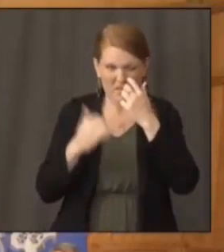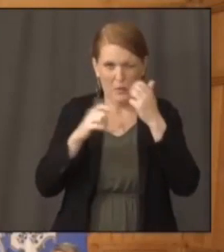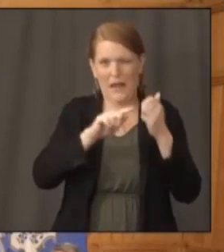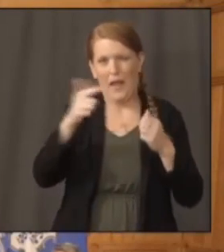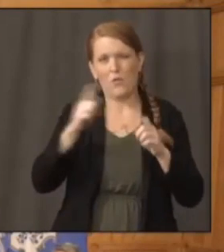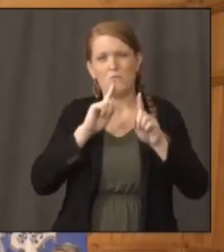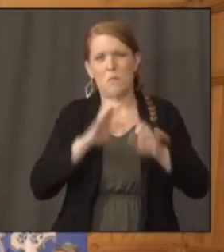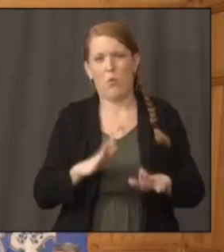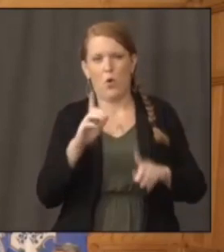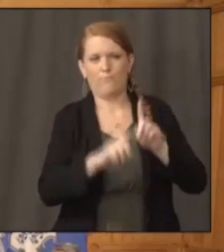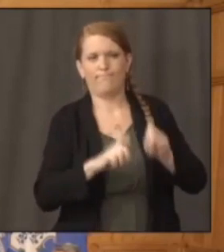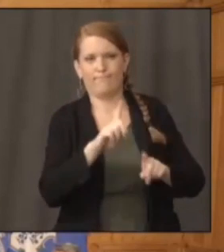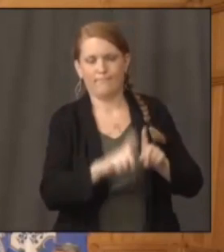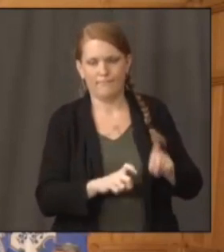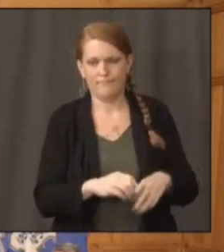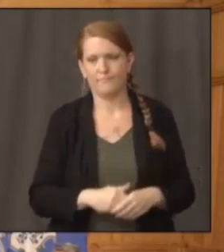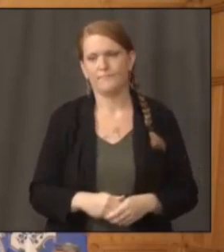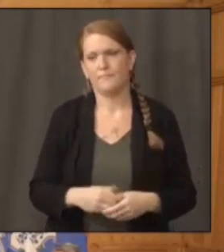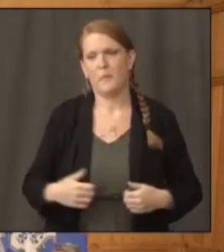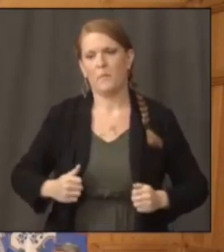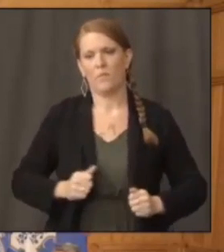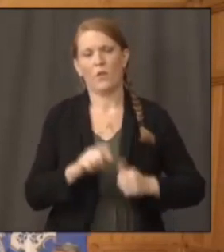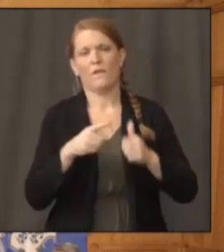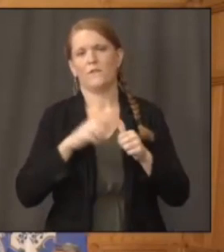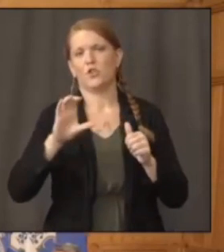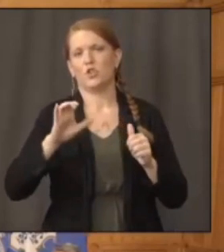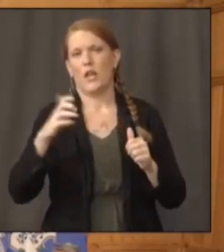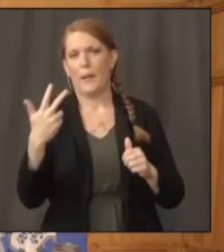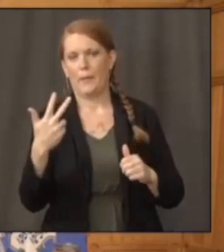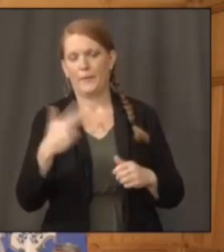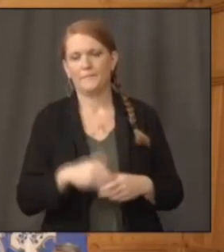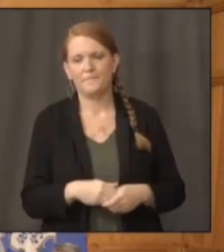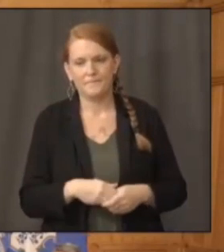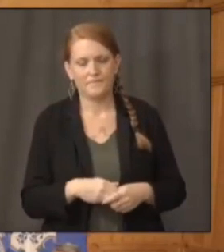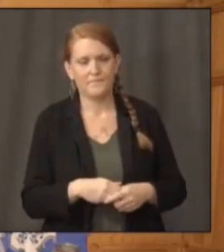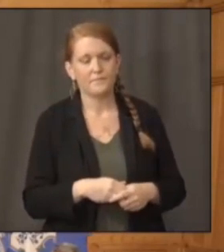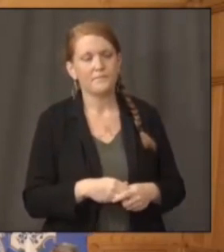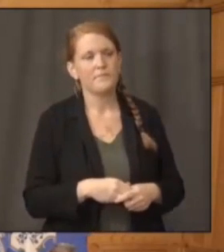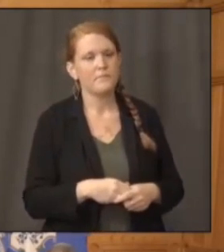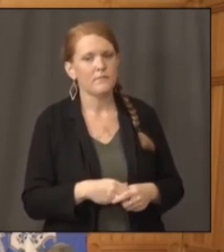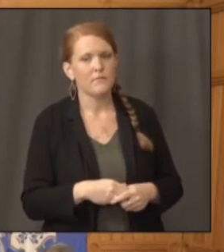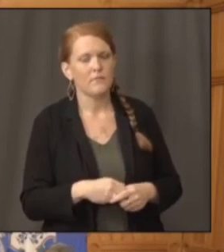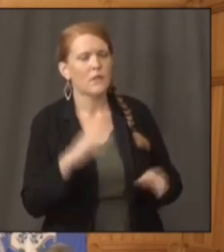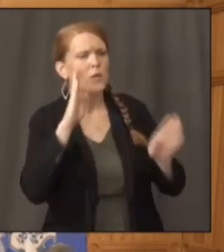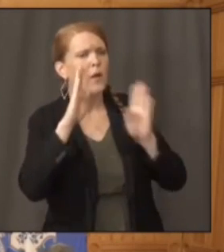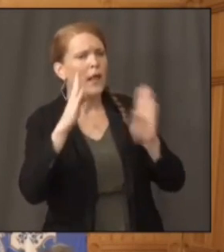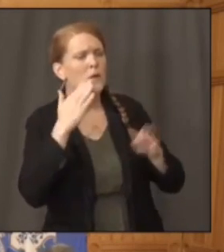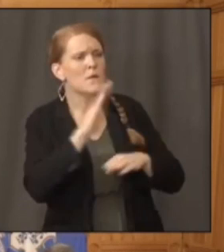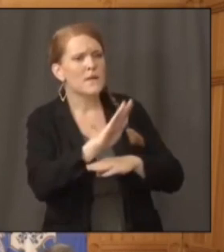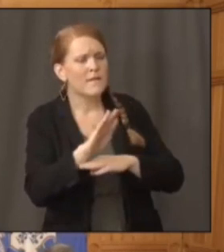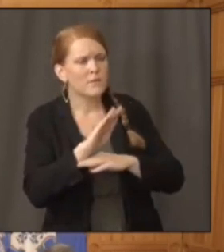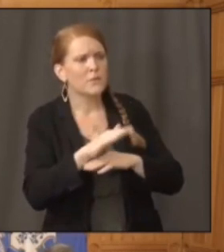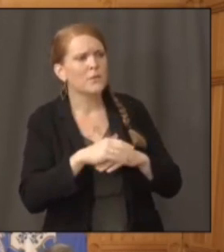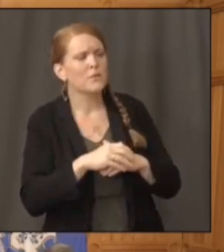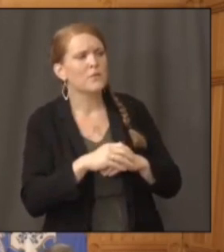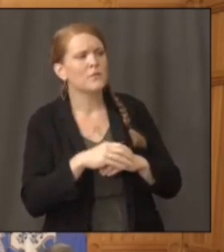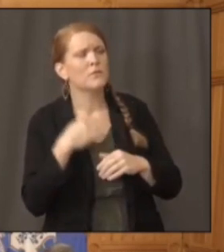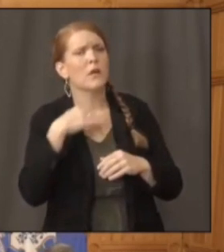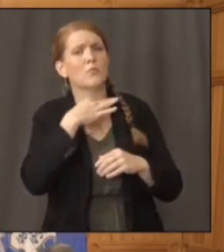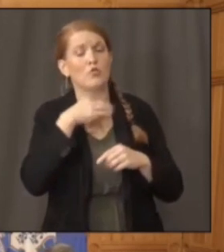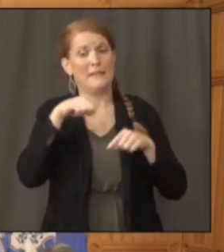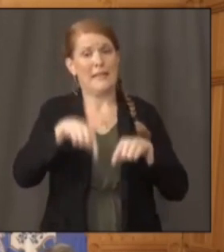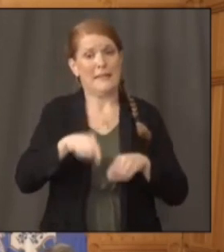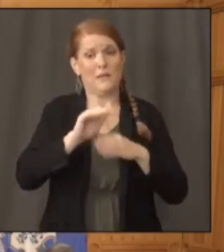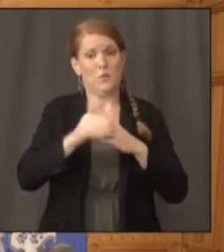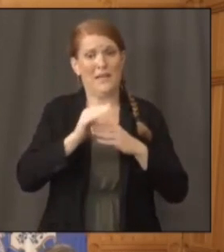3 Eyewitness News. Good afternoon, everyone. Will there be any extra patrols this weekend